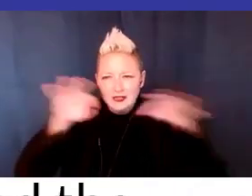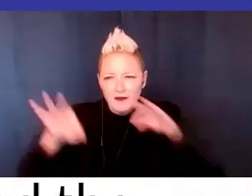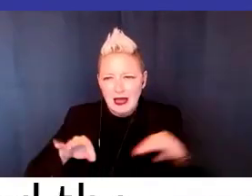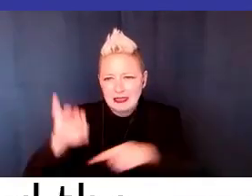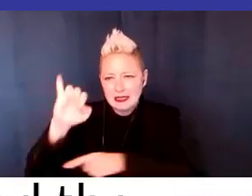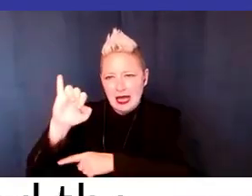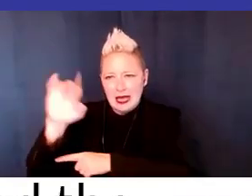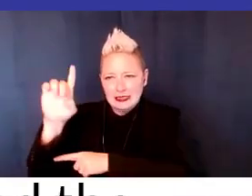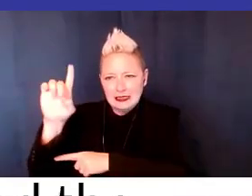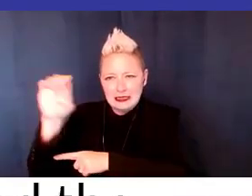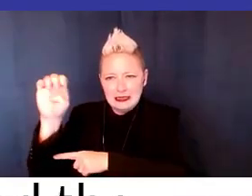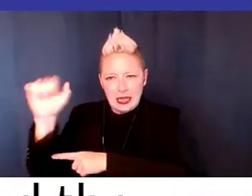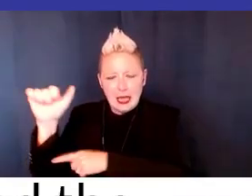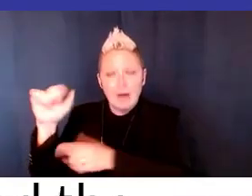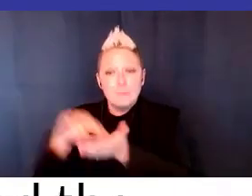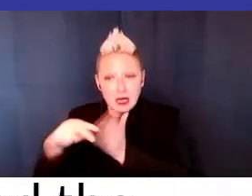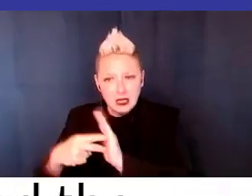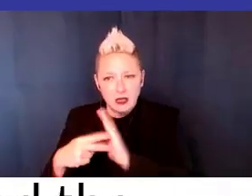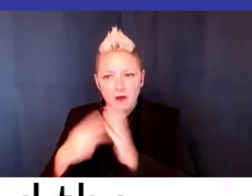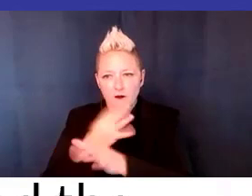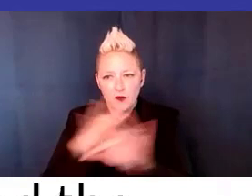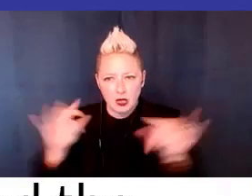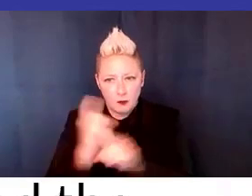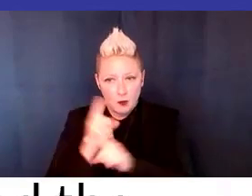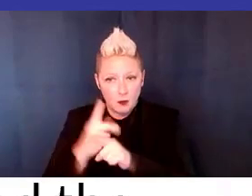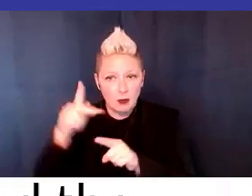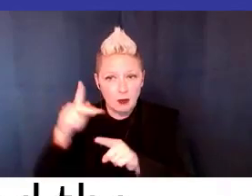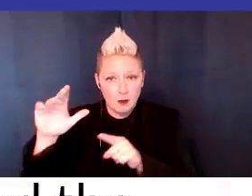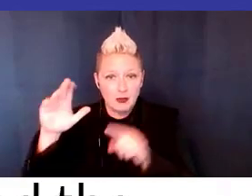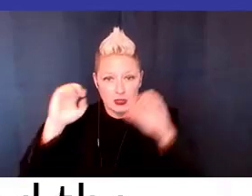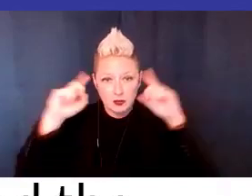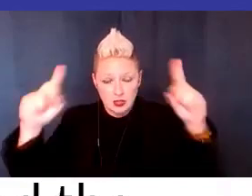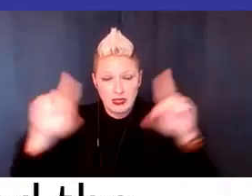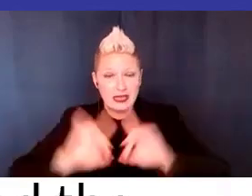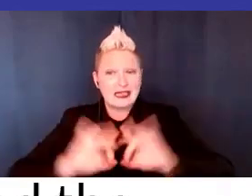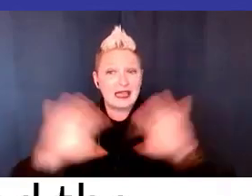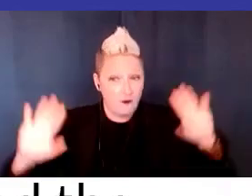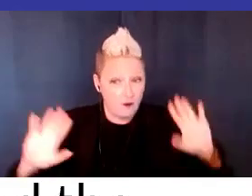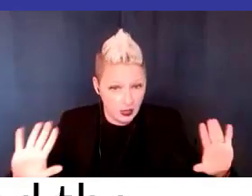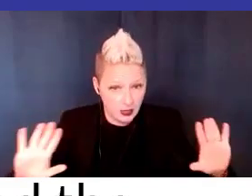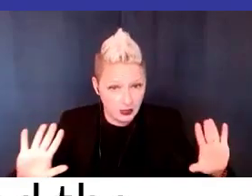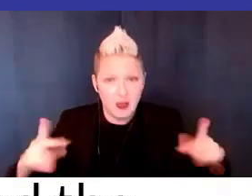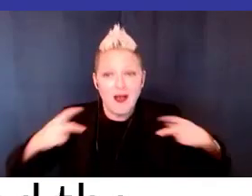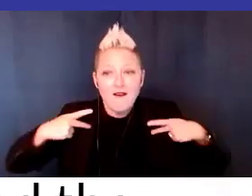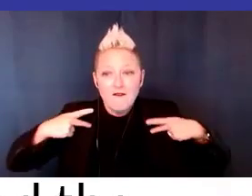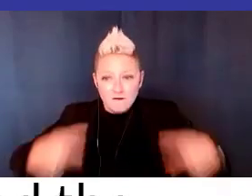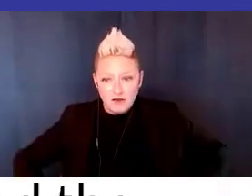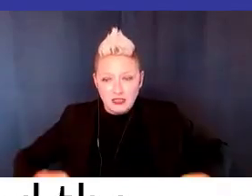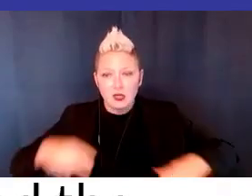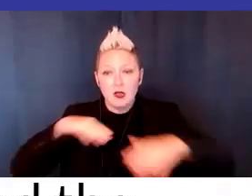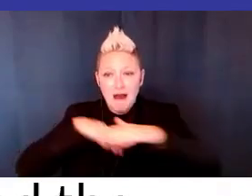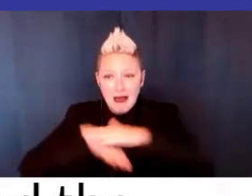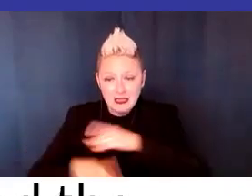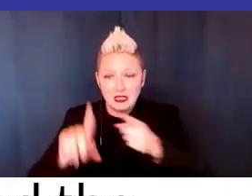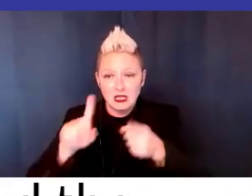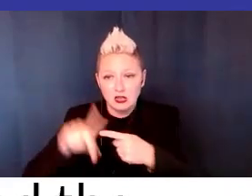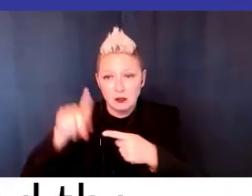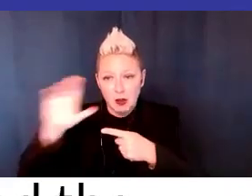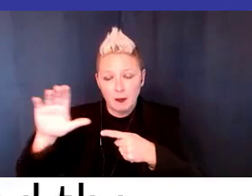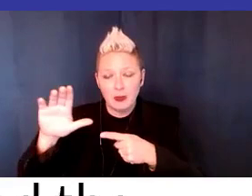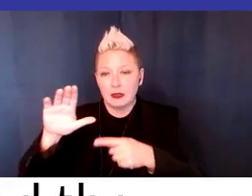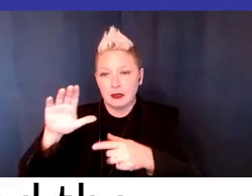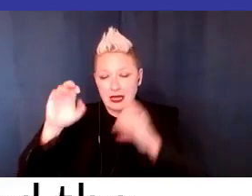of free appropriate public education. It clarified that physical access to a public education is not